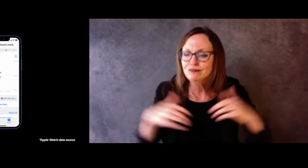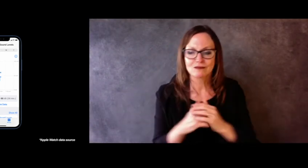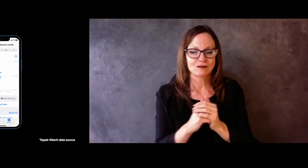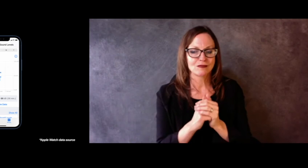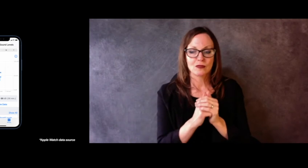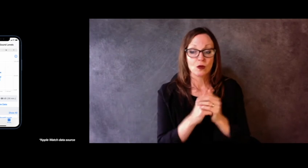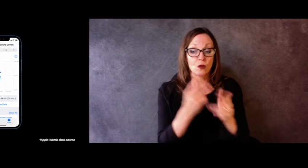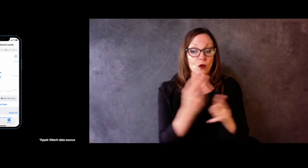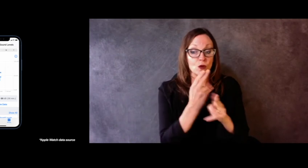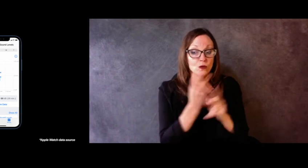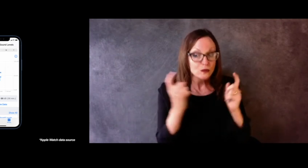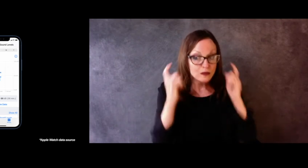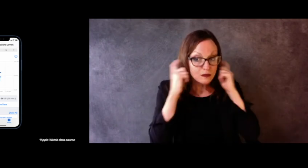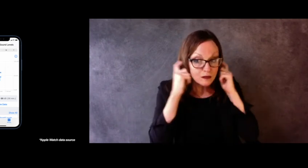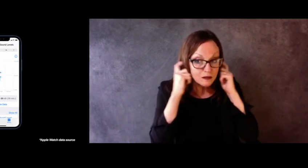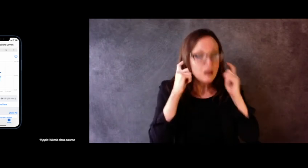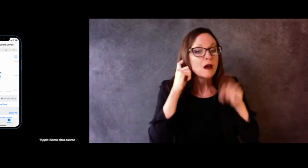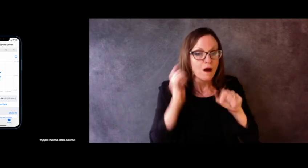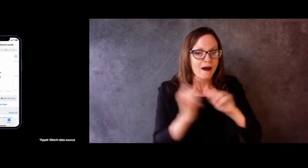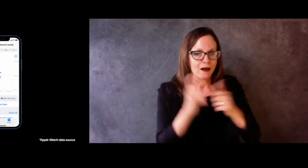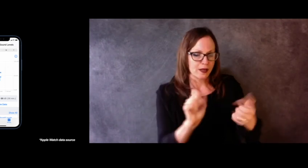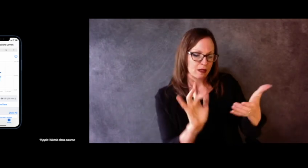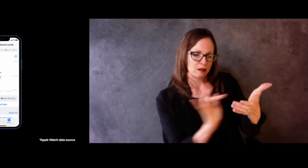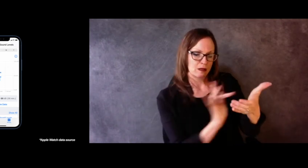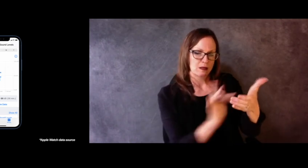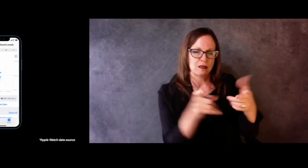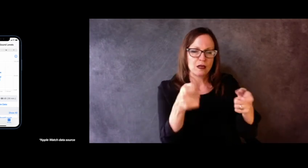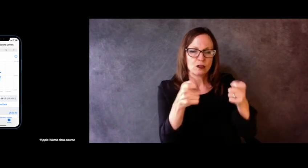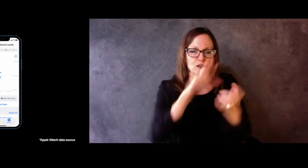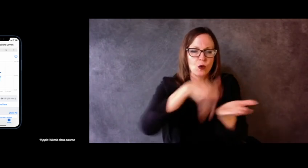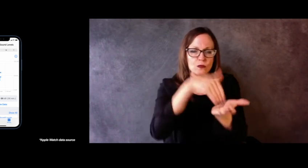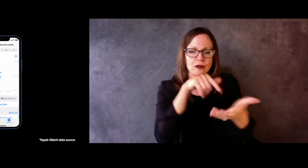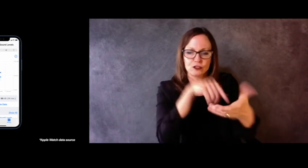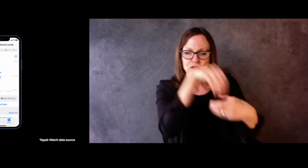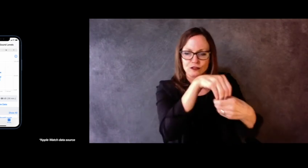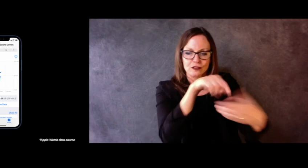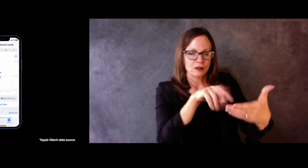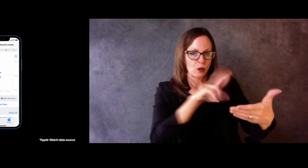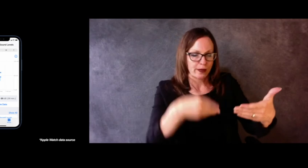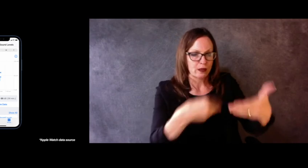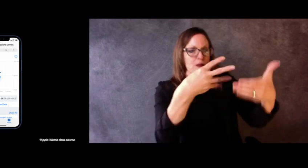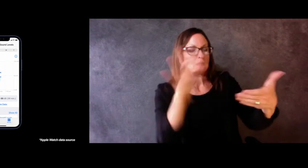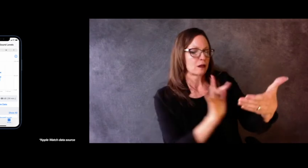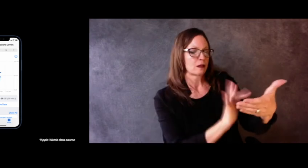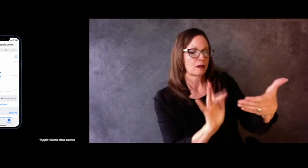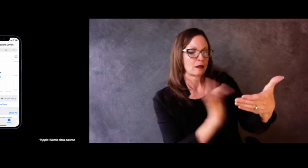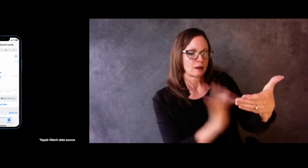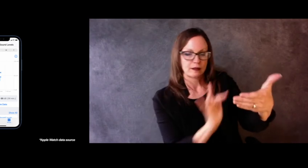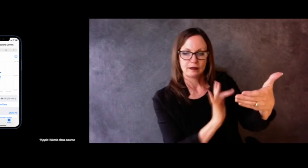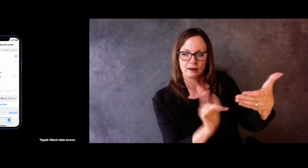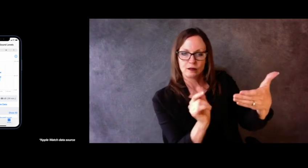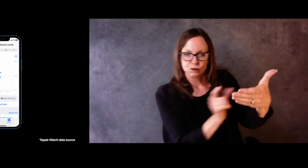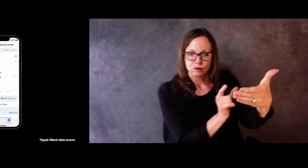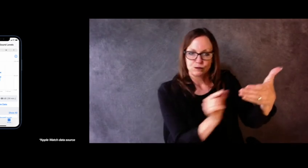use Hearing in Control Center to check your headphone audio level and the sound level of your environment. This is automatically populated in